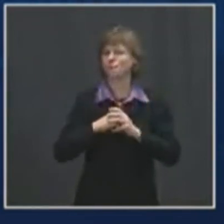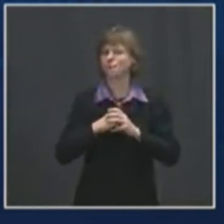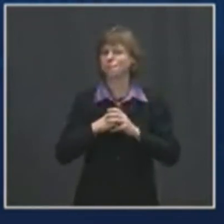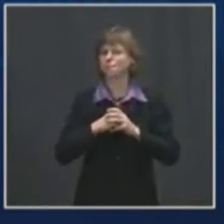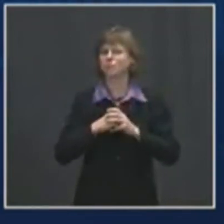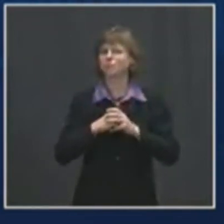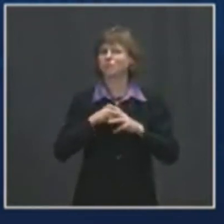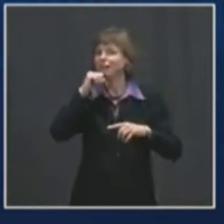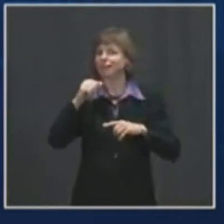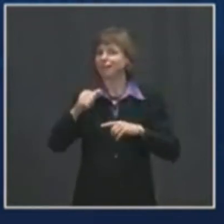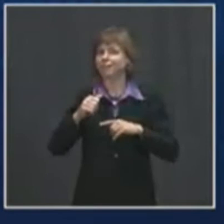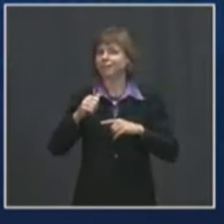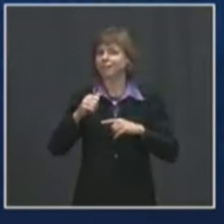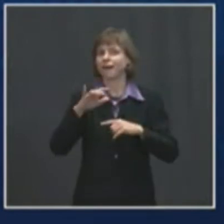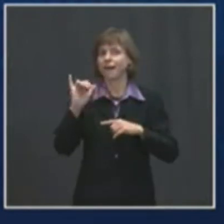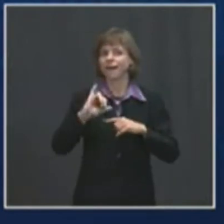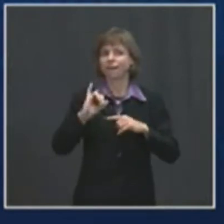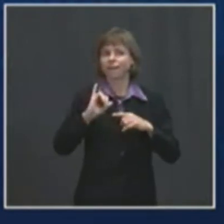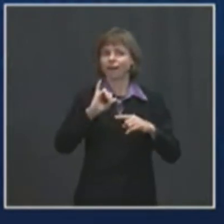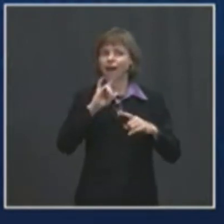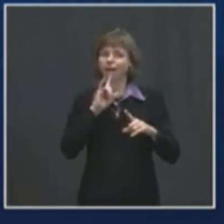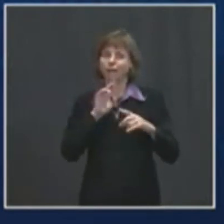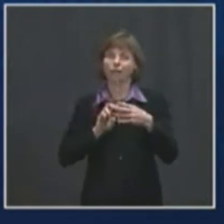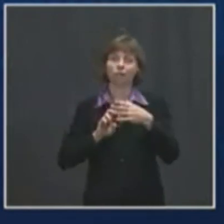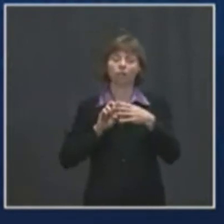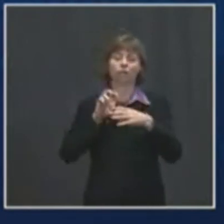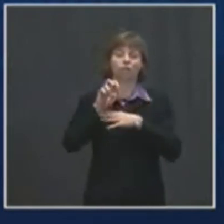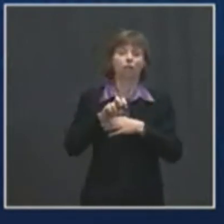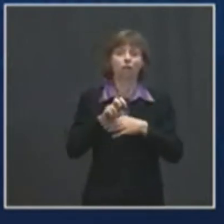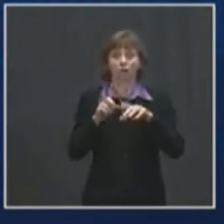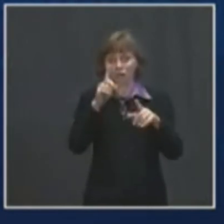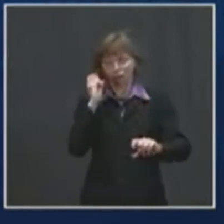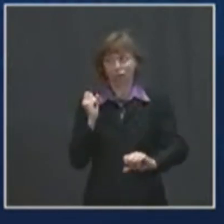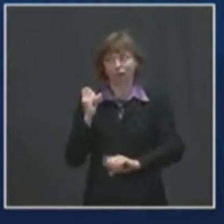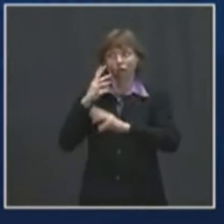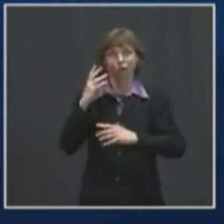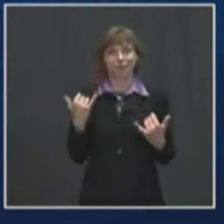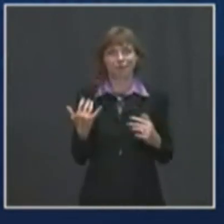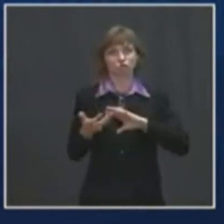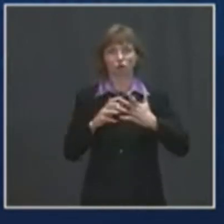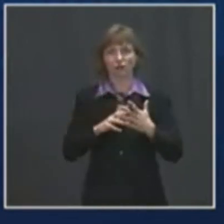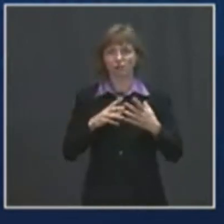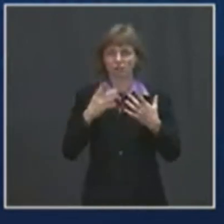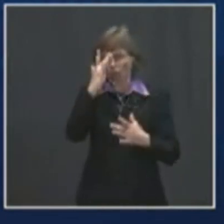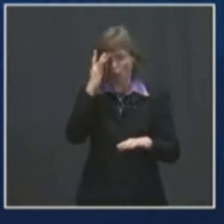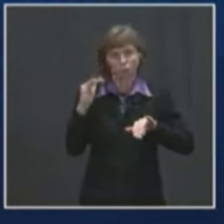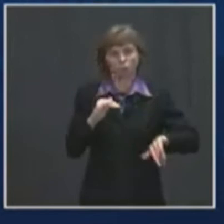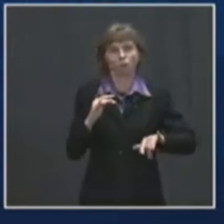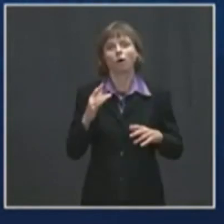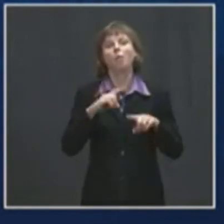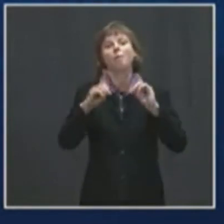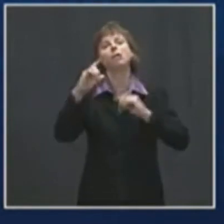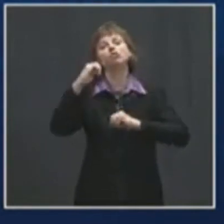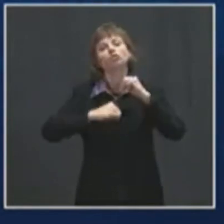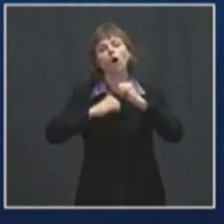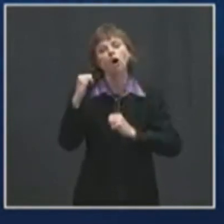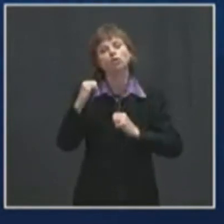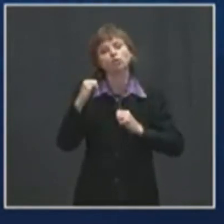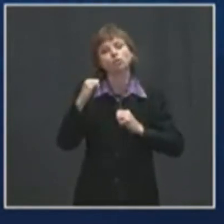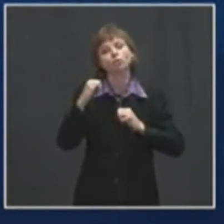sense, dealing with kind of getting to the other side of the crisis, but deal with the structural challenges we face in climate, in education, in care,